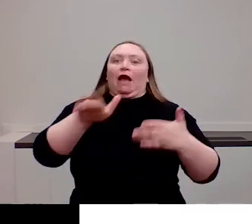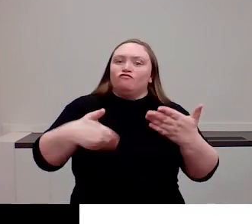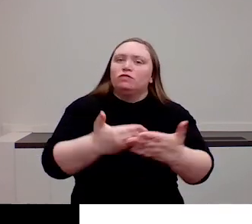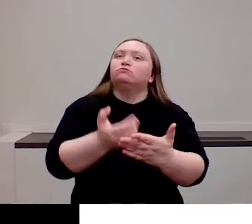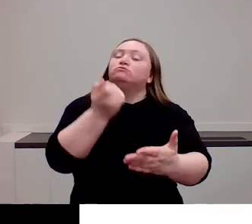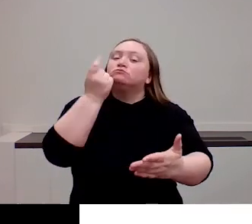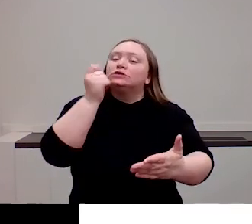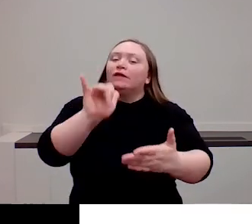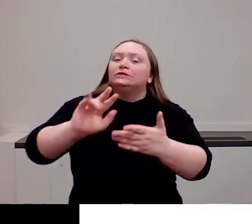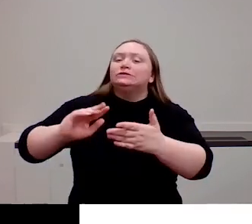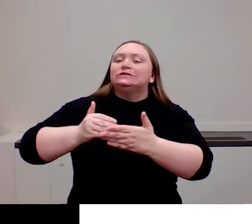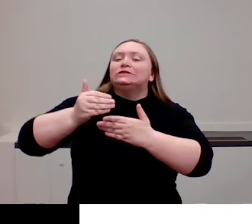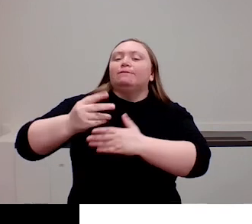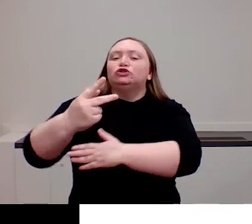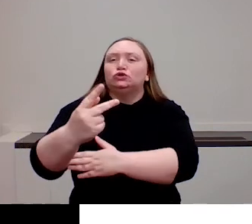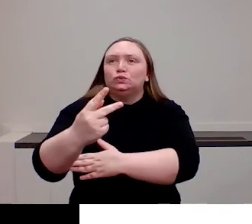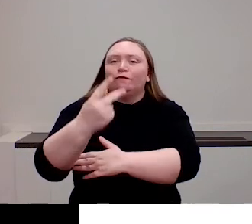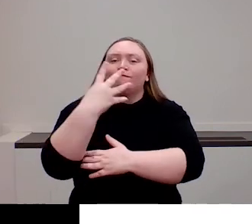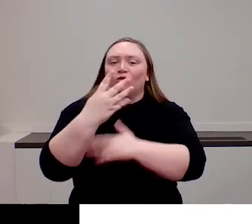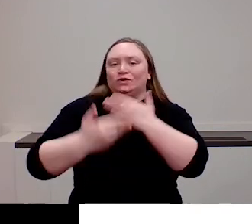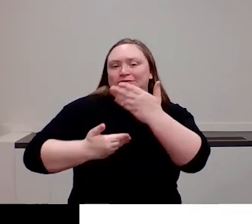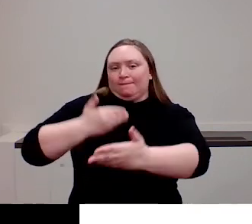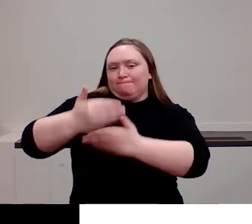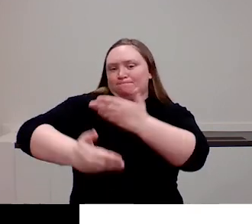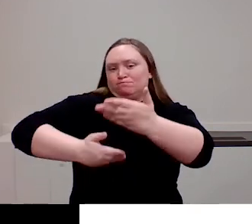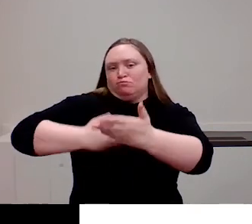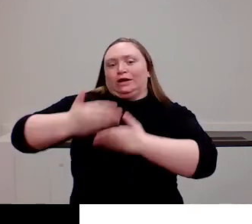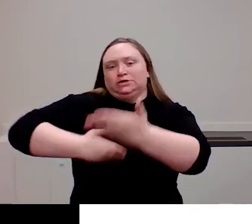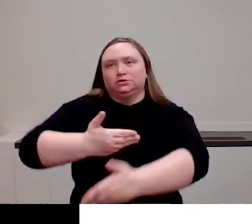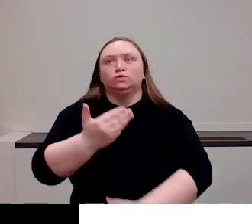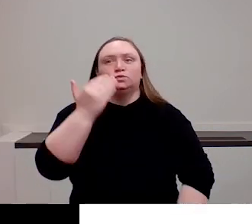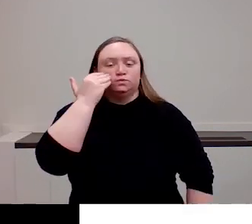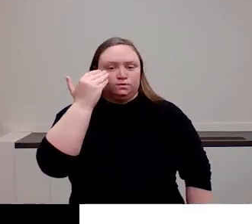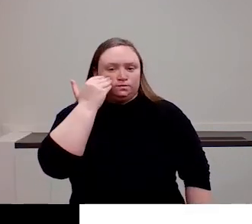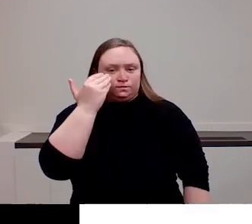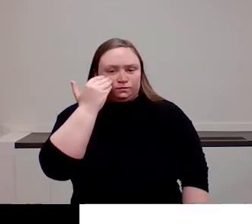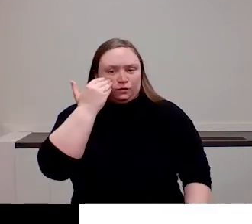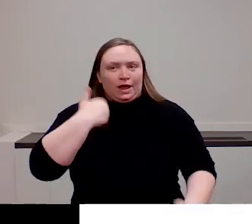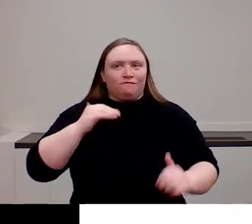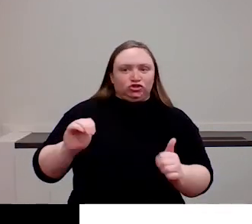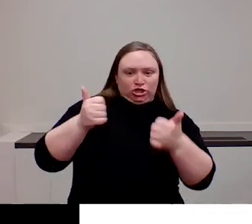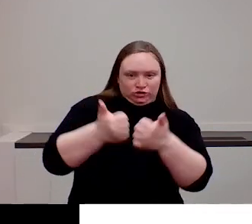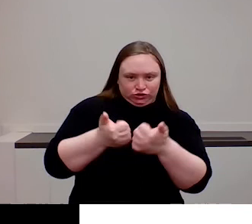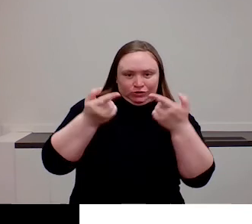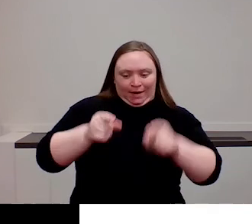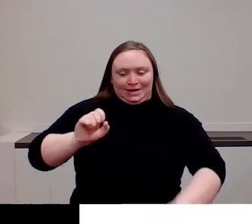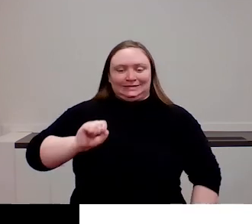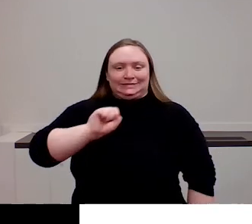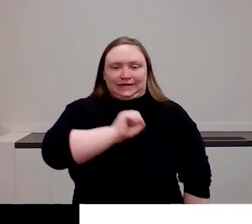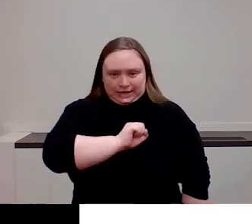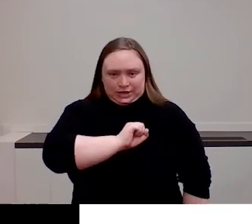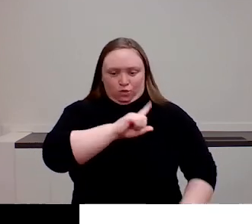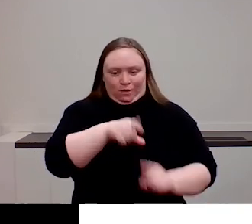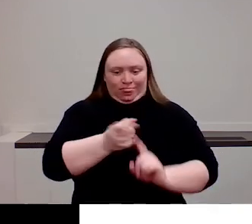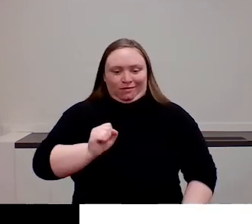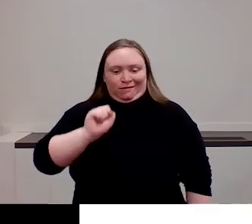that, that is only step 2 of the 4-step process. So we know that there's challenges ahead in the Senate. And